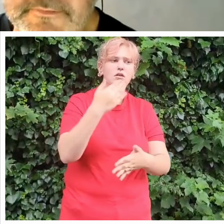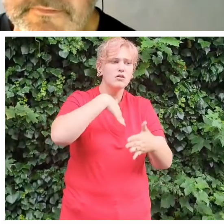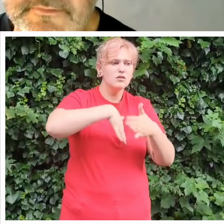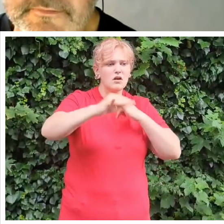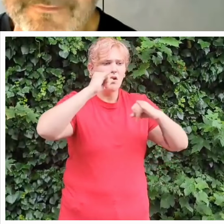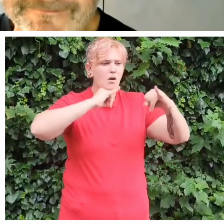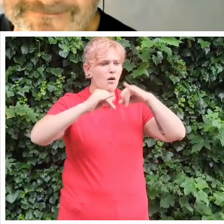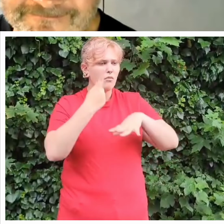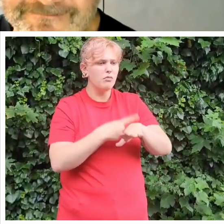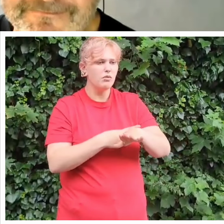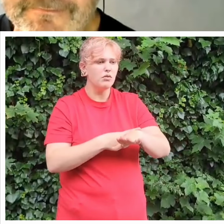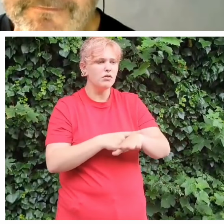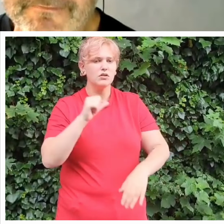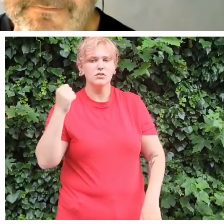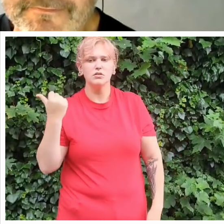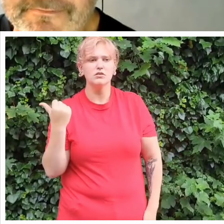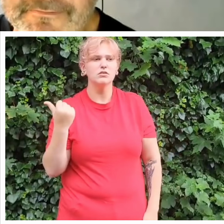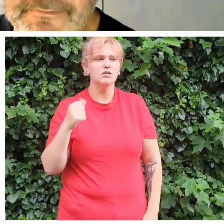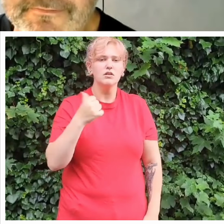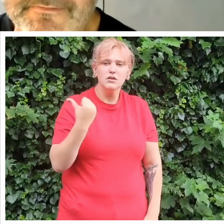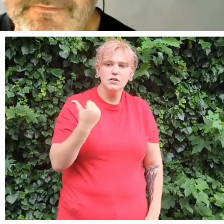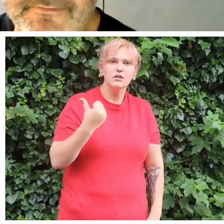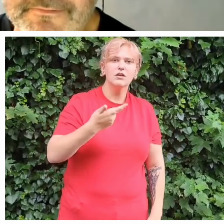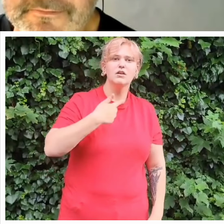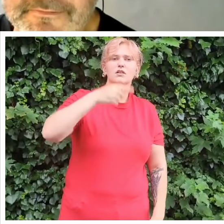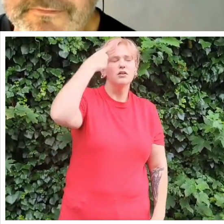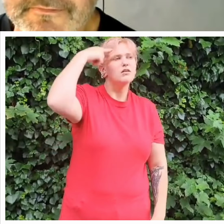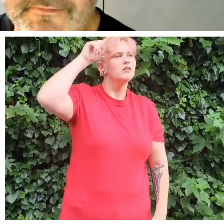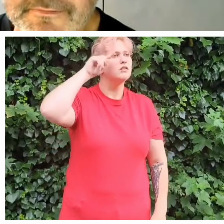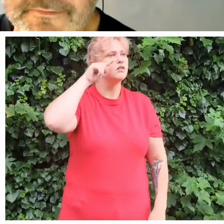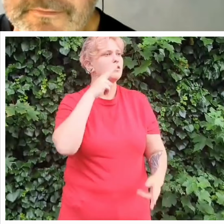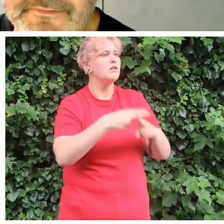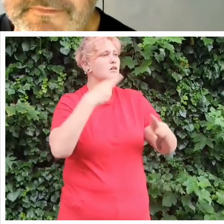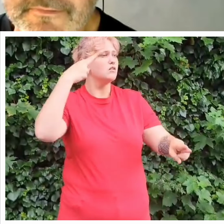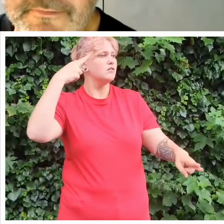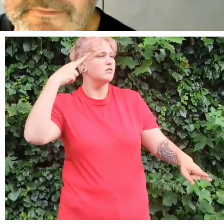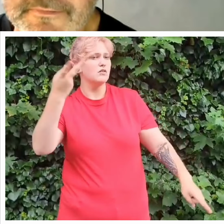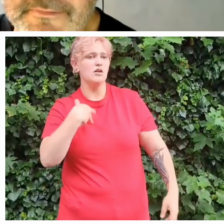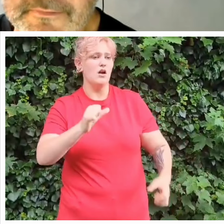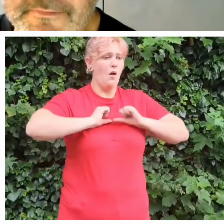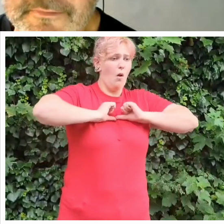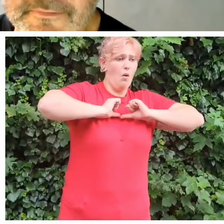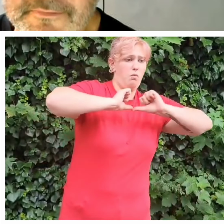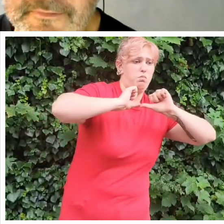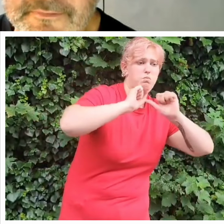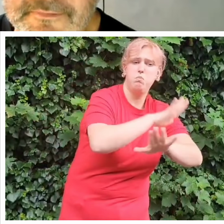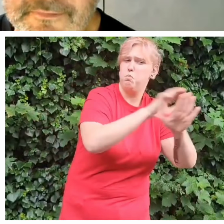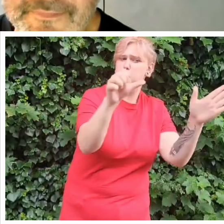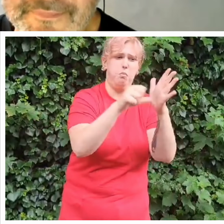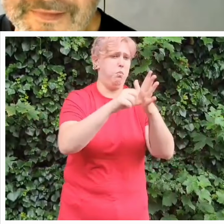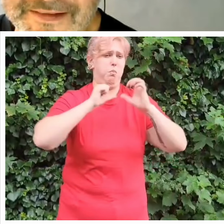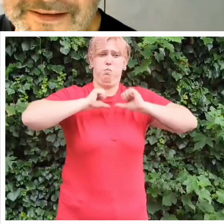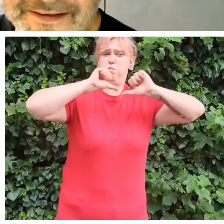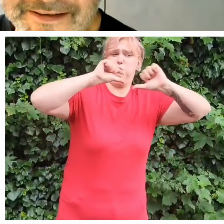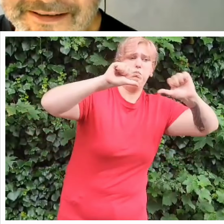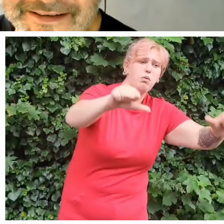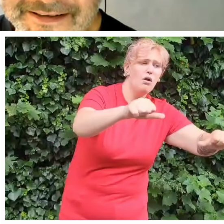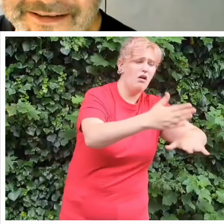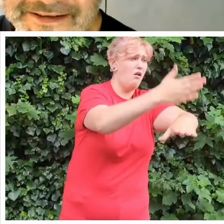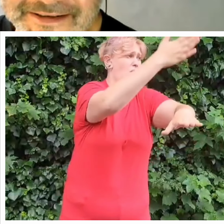these challenging times, and I think the sooner that we get, I haven't got a problem with it getting out